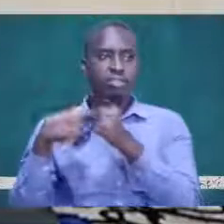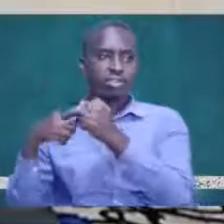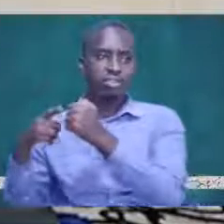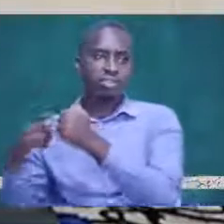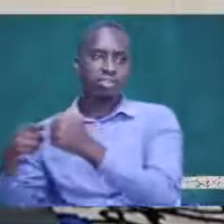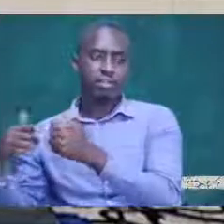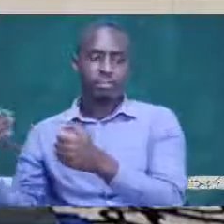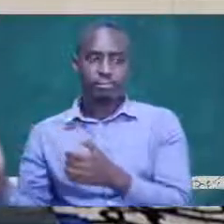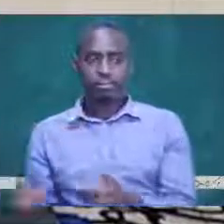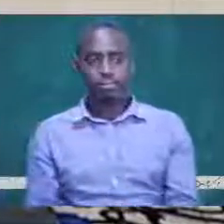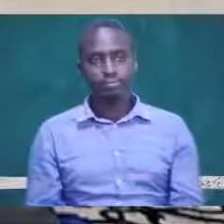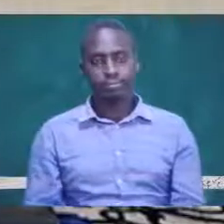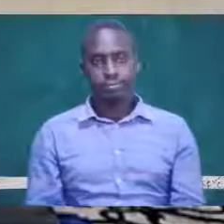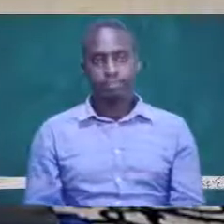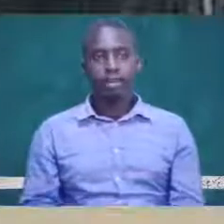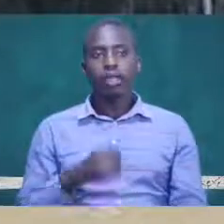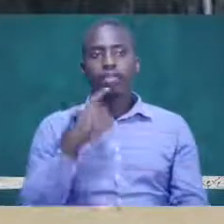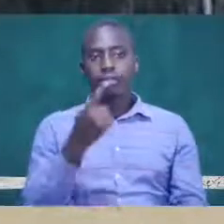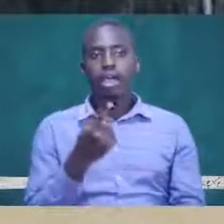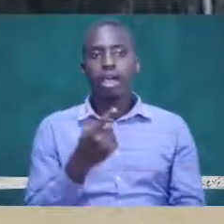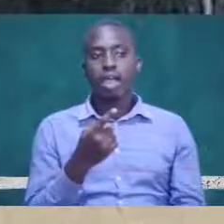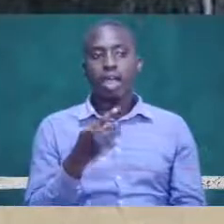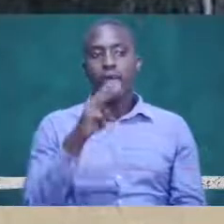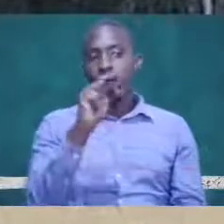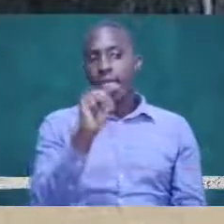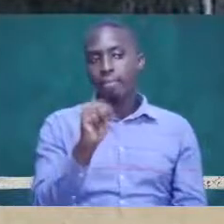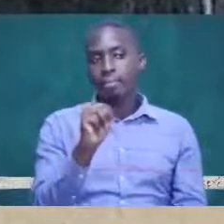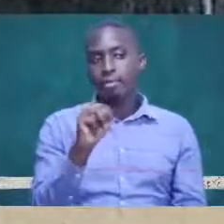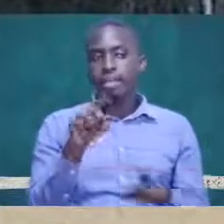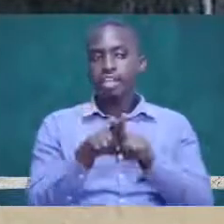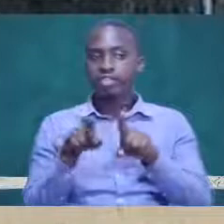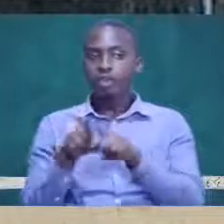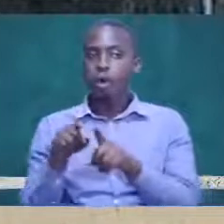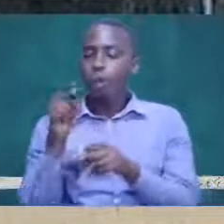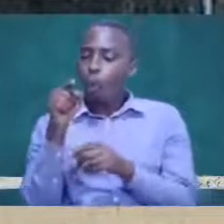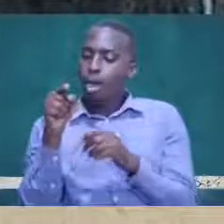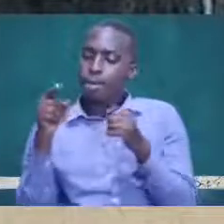decimal place. Now it is our multiplier is